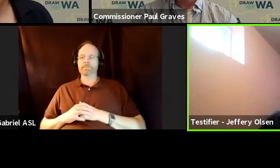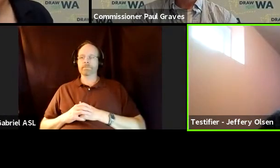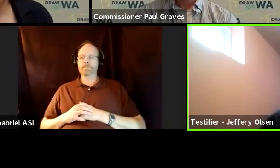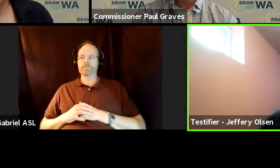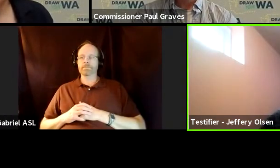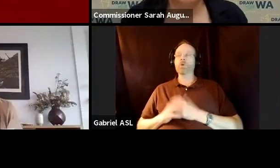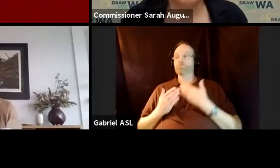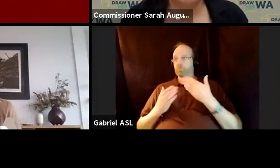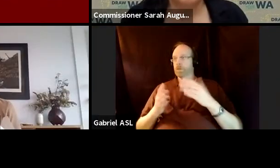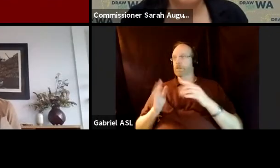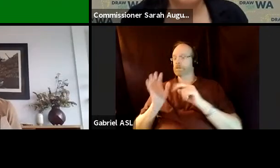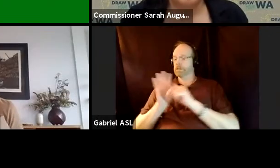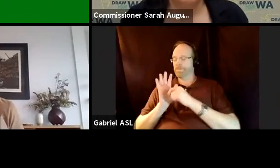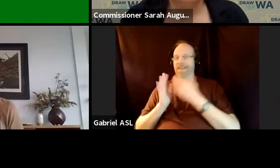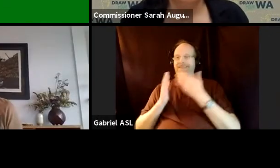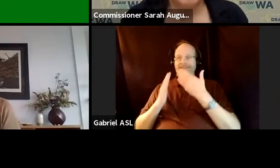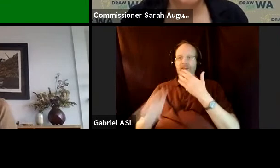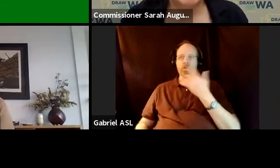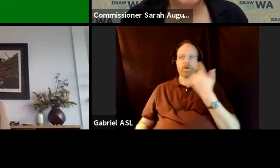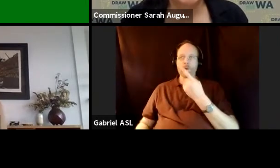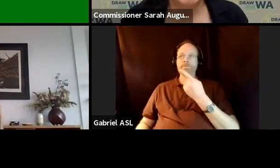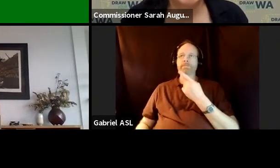I thank everyone.